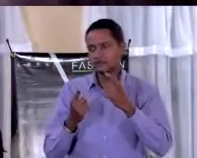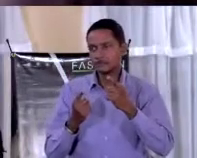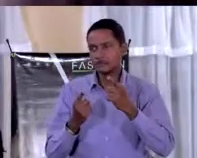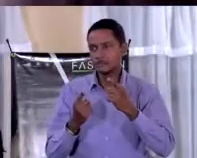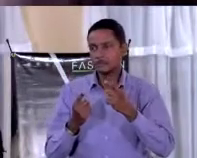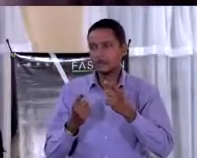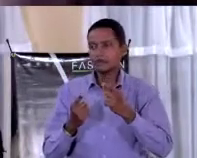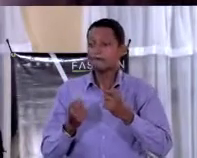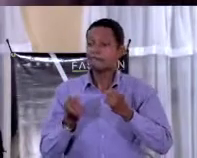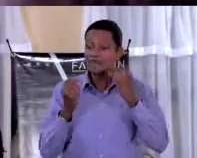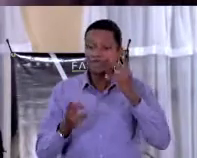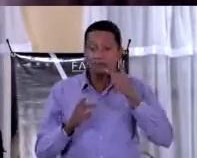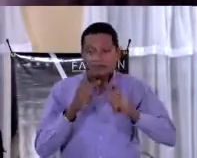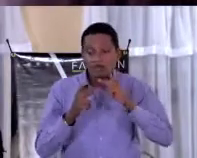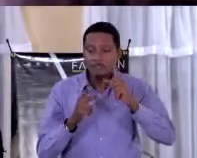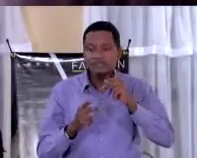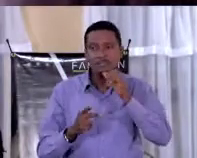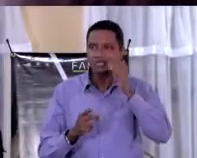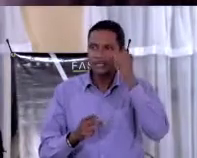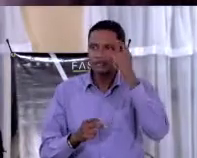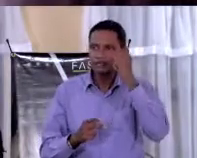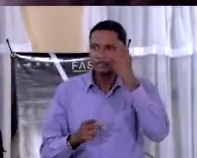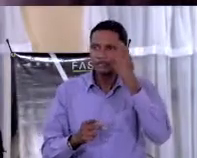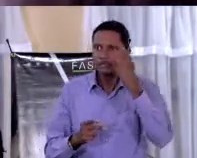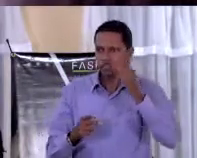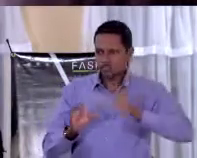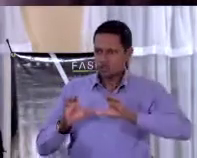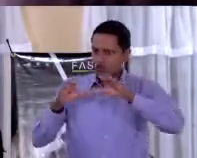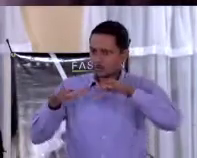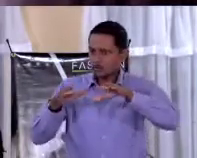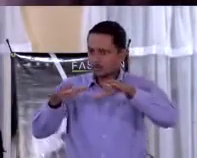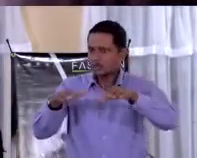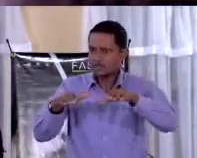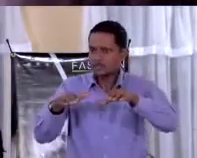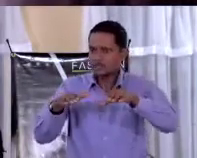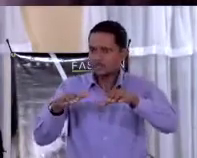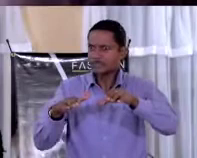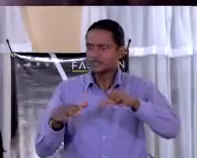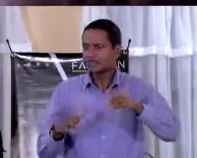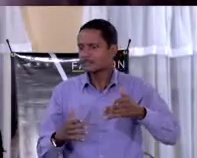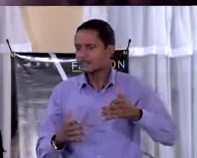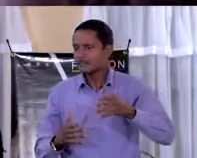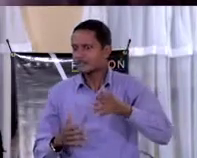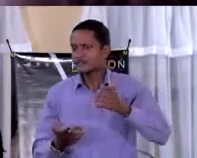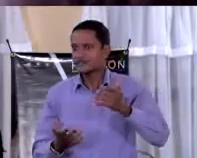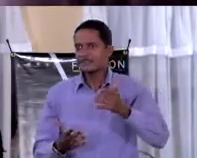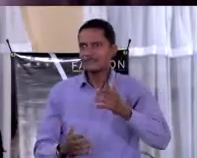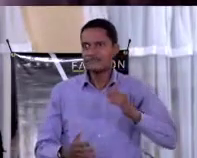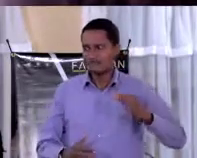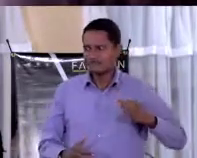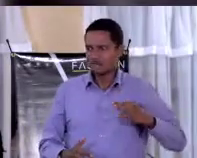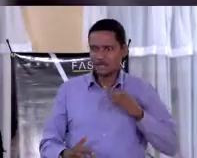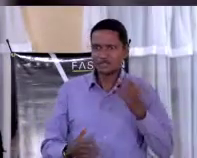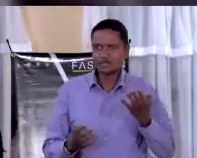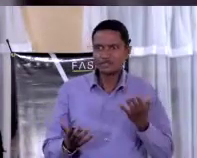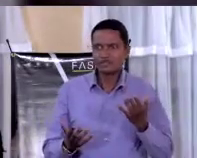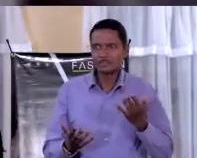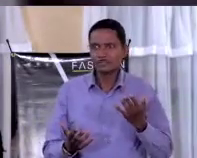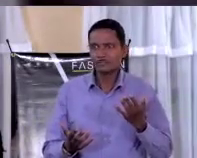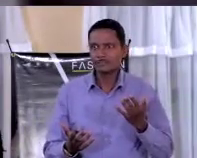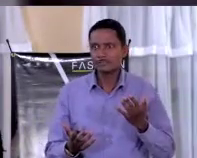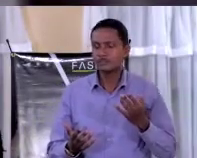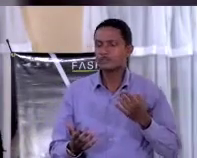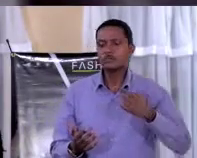they don't have an understanding of what it is. If you ask them what success looks like to them, they're going to tell you, when I see Beyonce wear my dress. No, that's